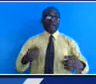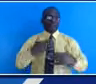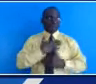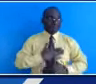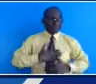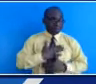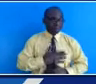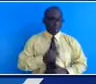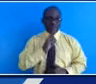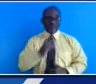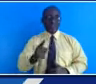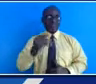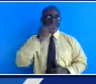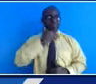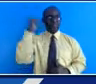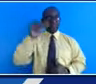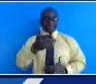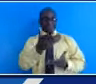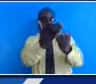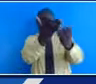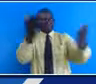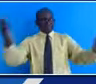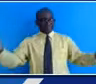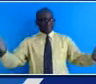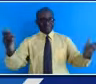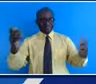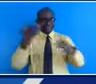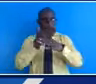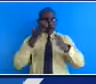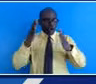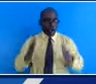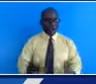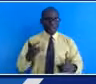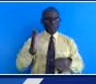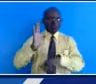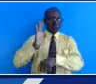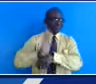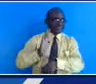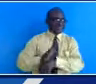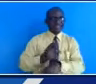are phenomenal. I've been to all of them. I lived in Westchester the majority of my life.